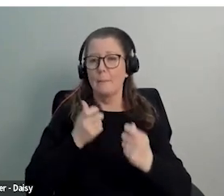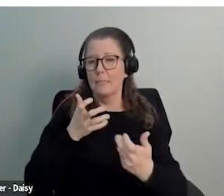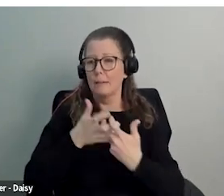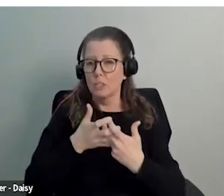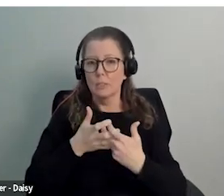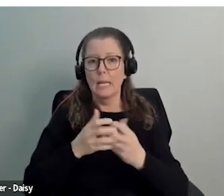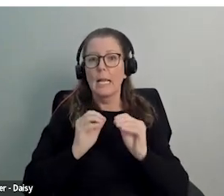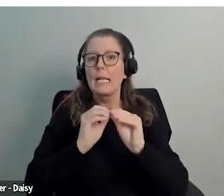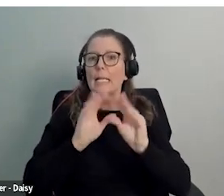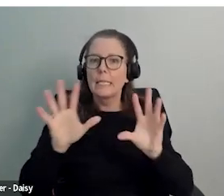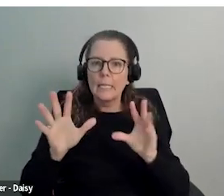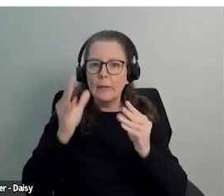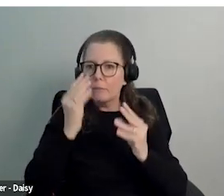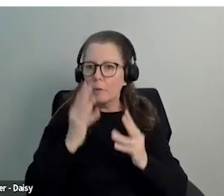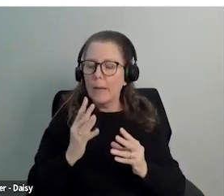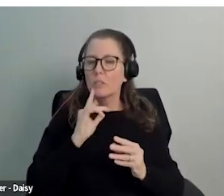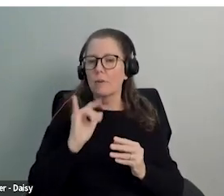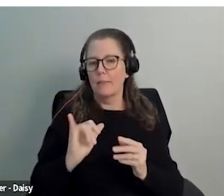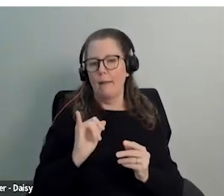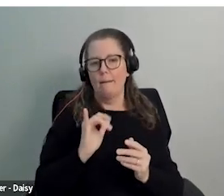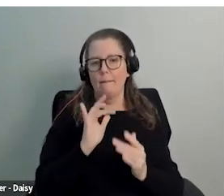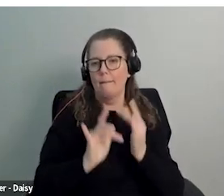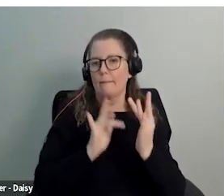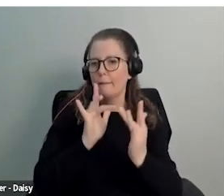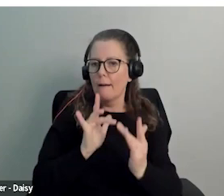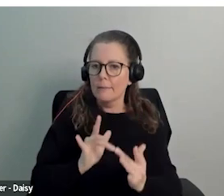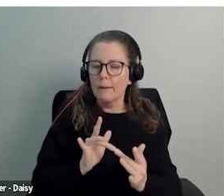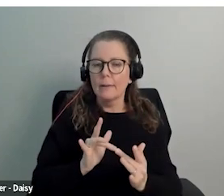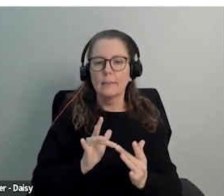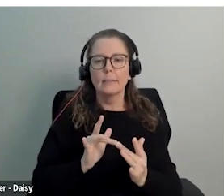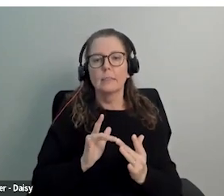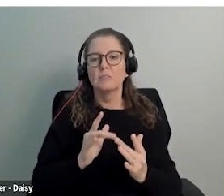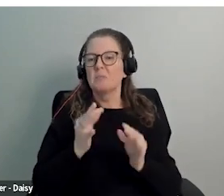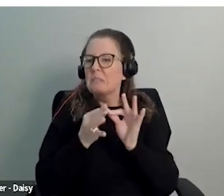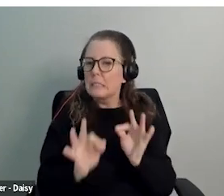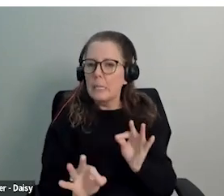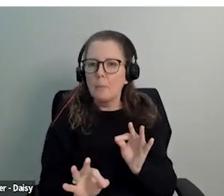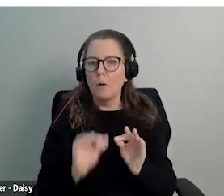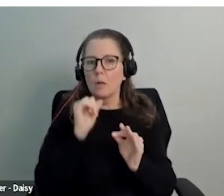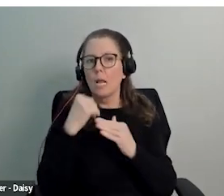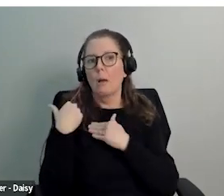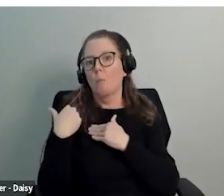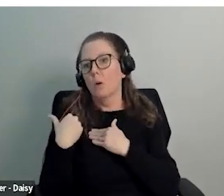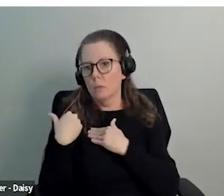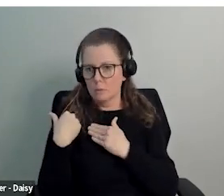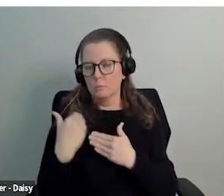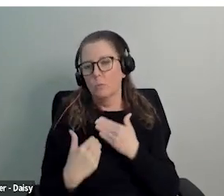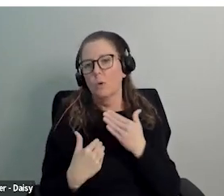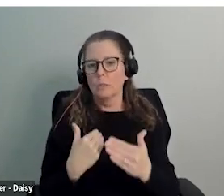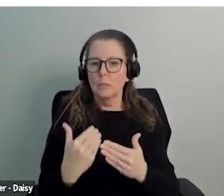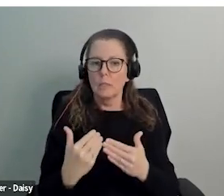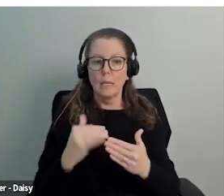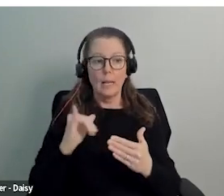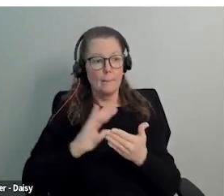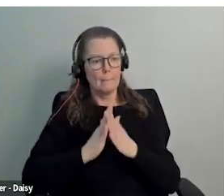contact information for accommodation requests, a simple and non-burdensome procedure, and a culture that normalizes